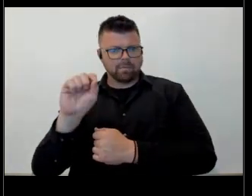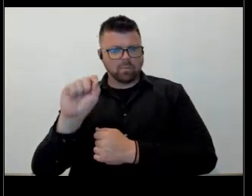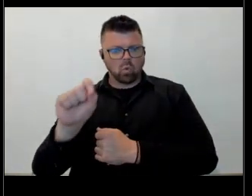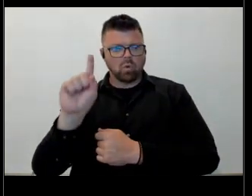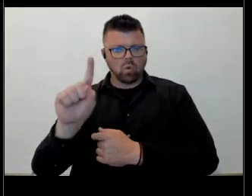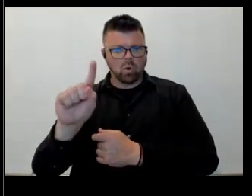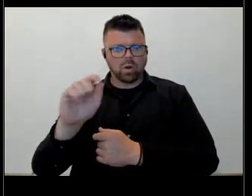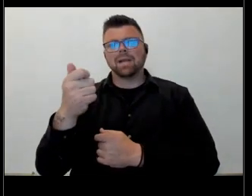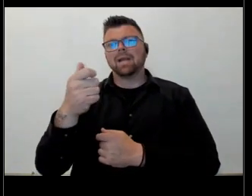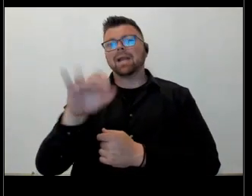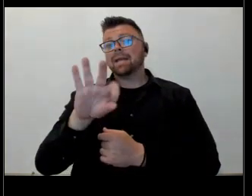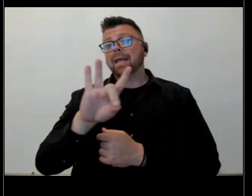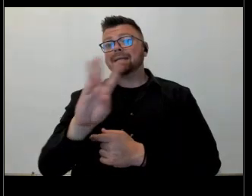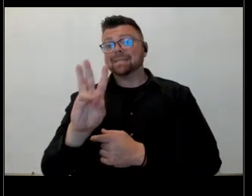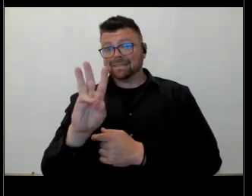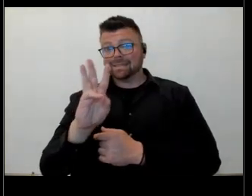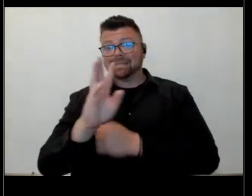1986 version